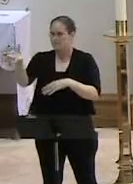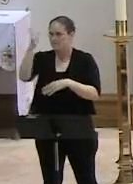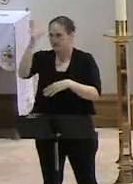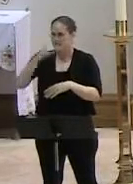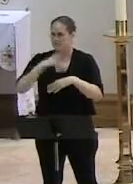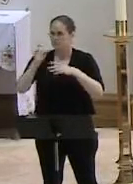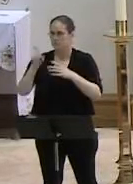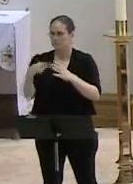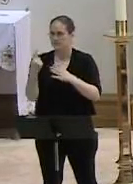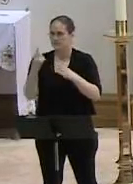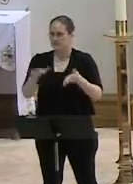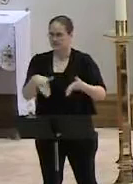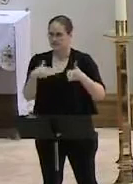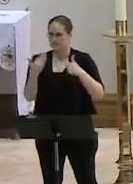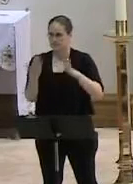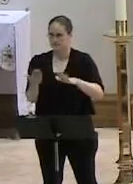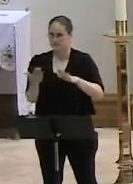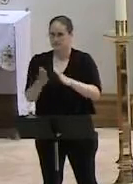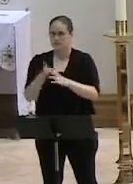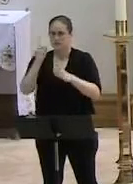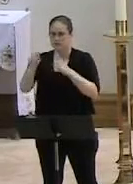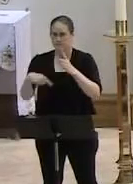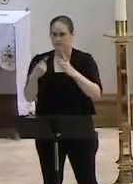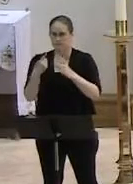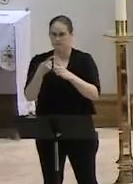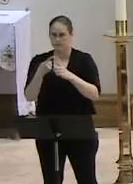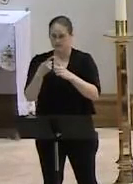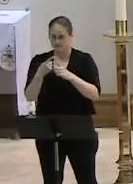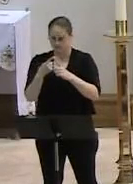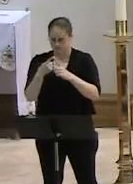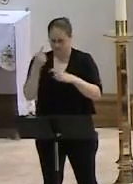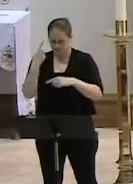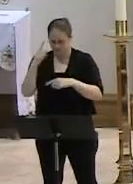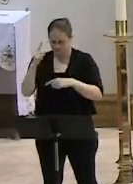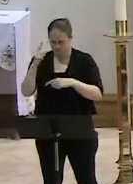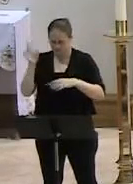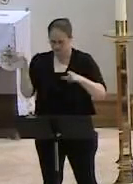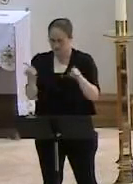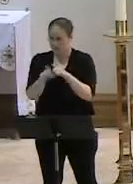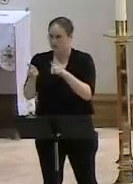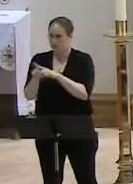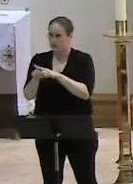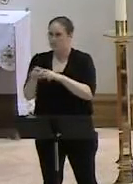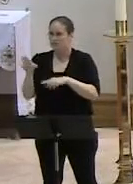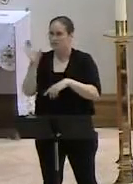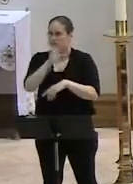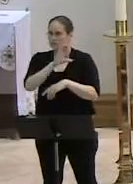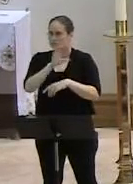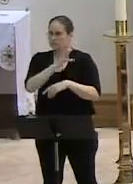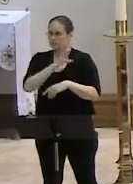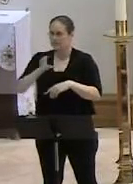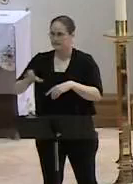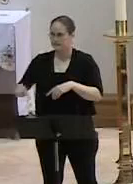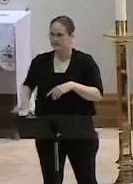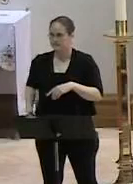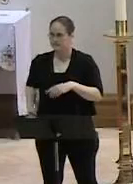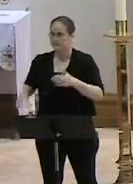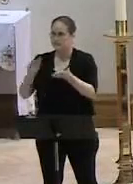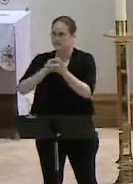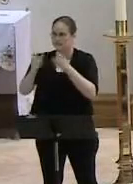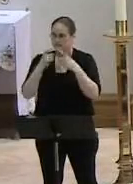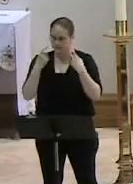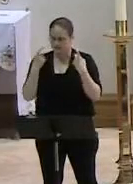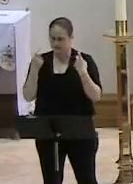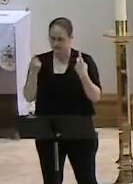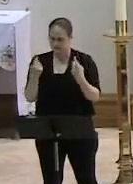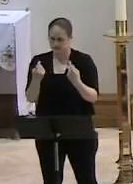once. And after this, the judgment, so also Christ, offered once to take away the sins of many, will